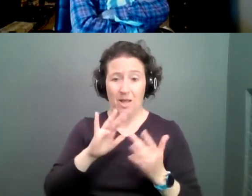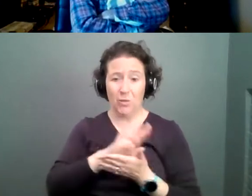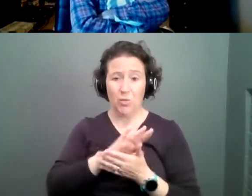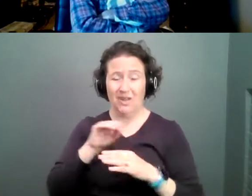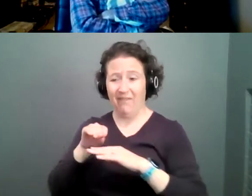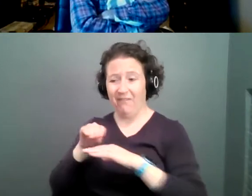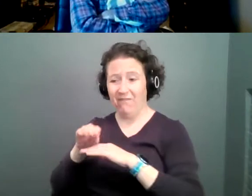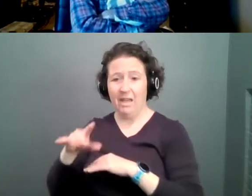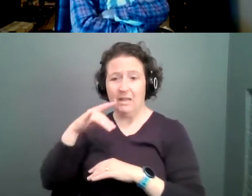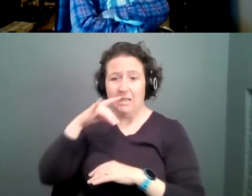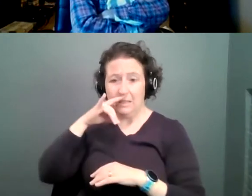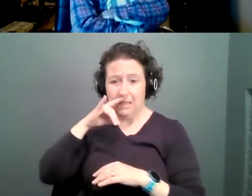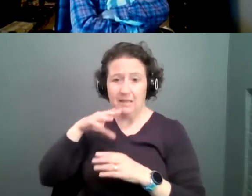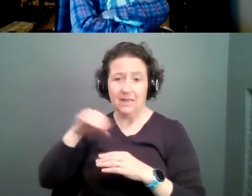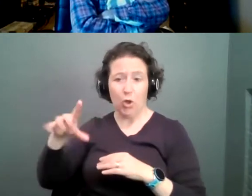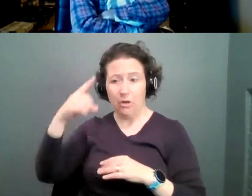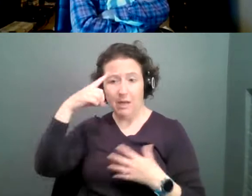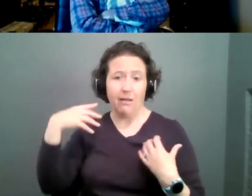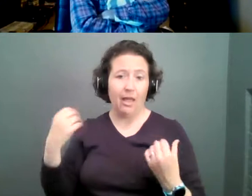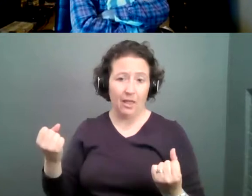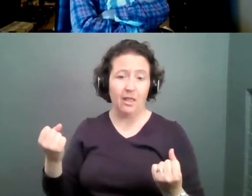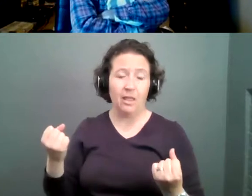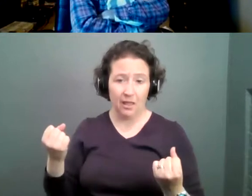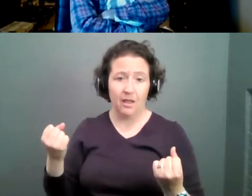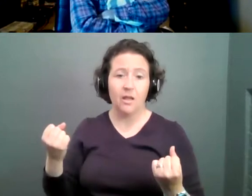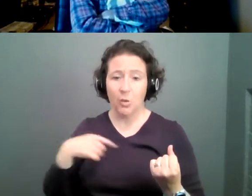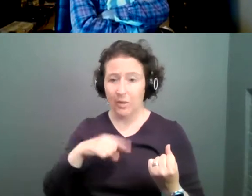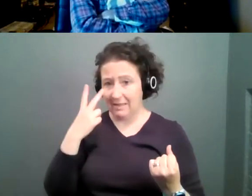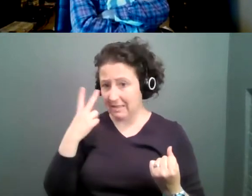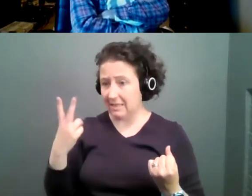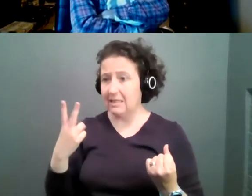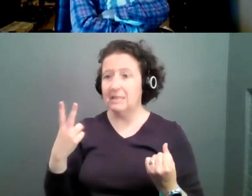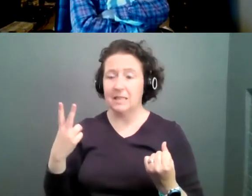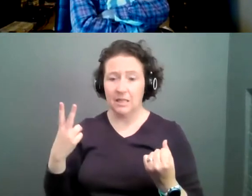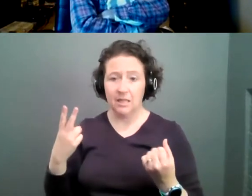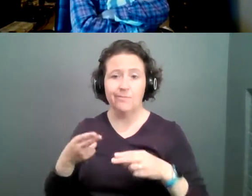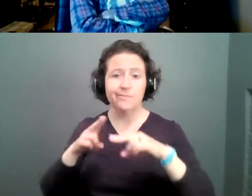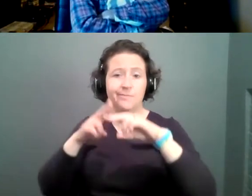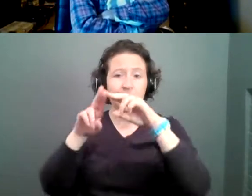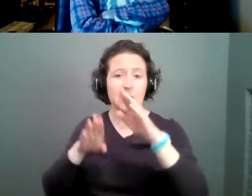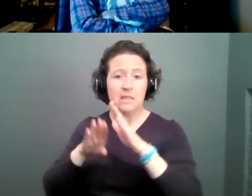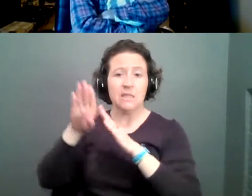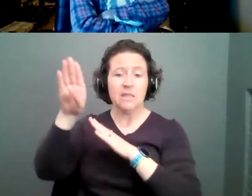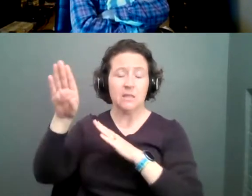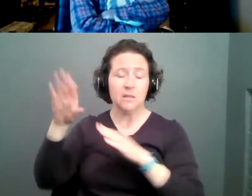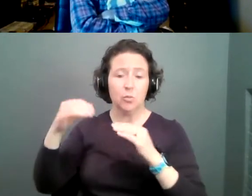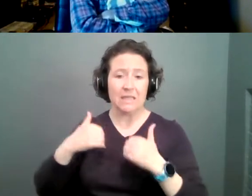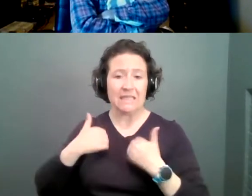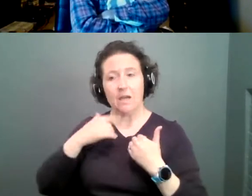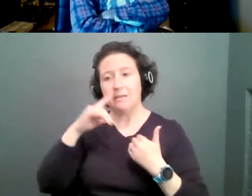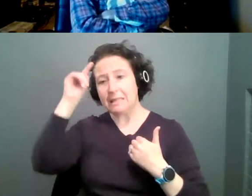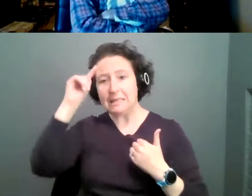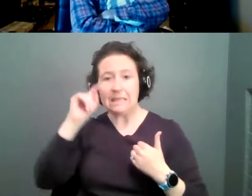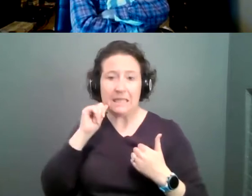them and their mental health. We have seen a rise in adolescents and